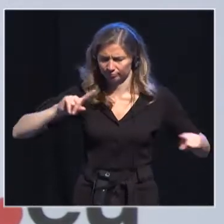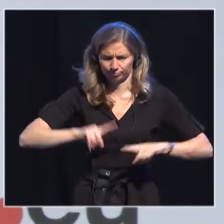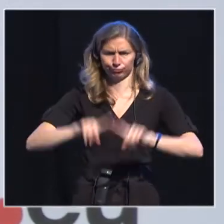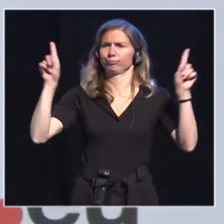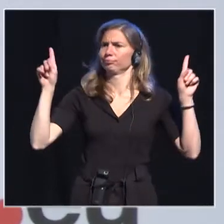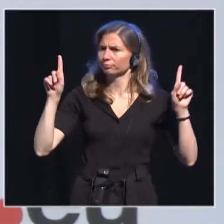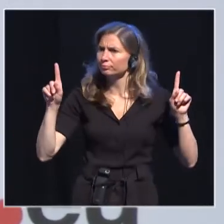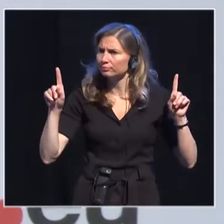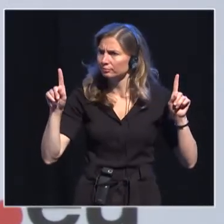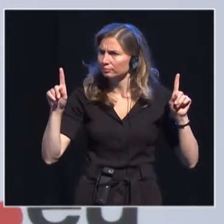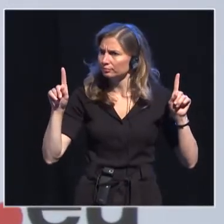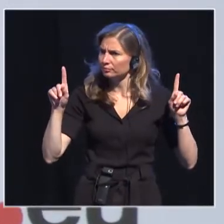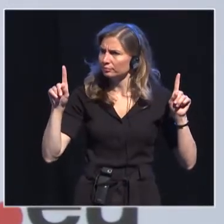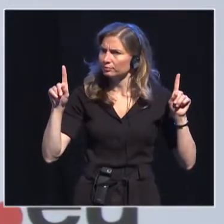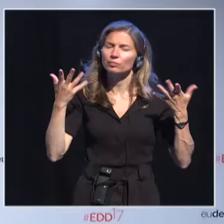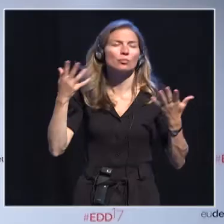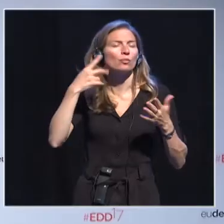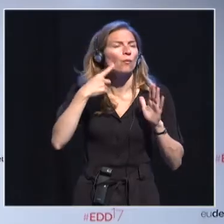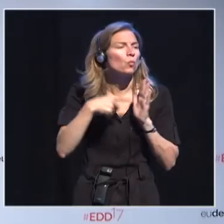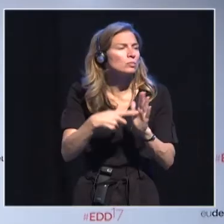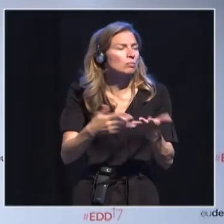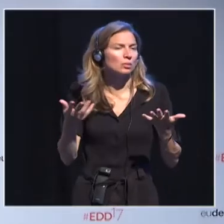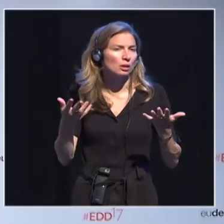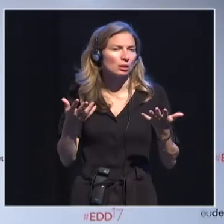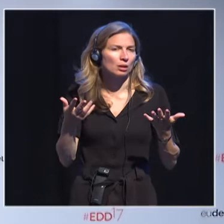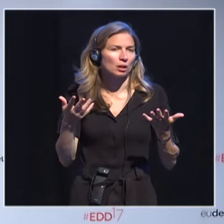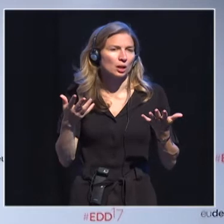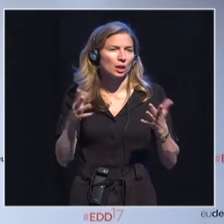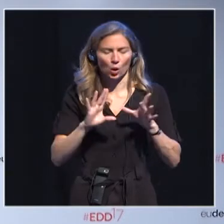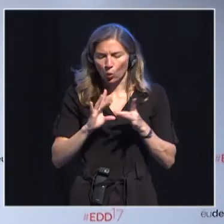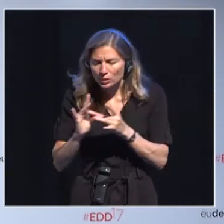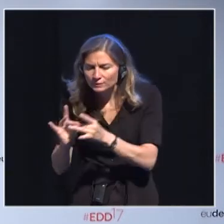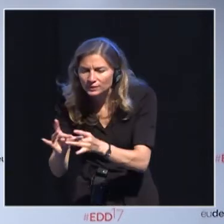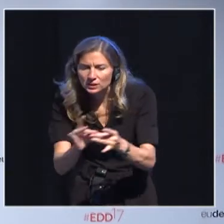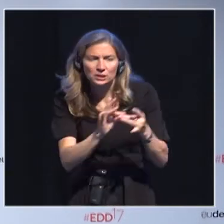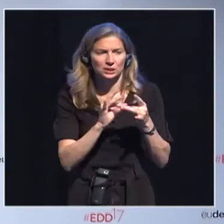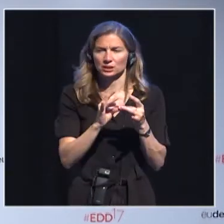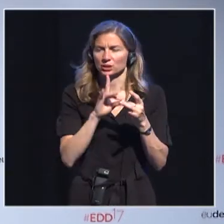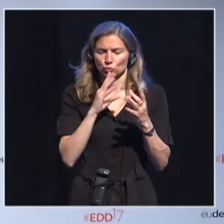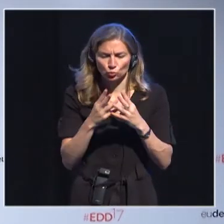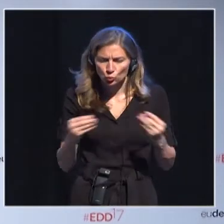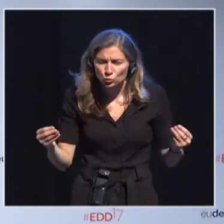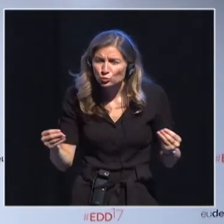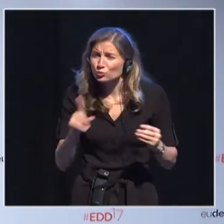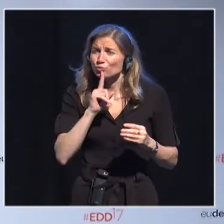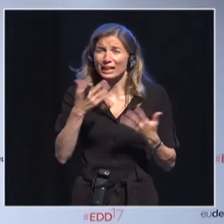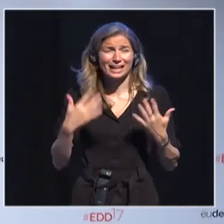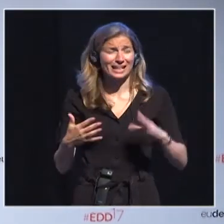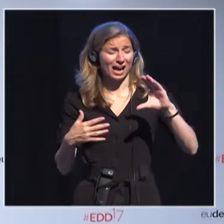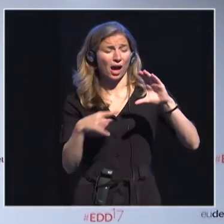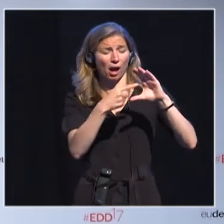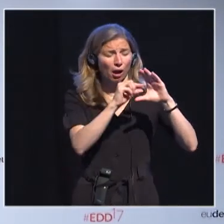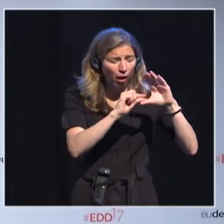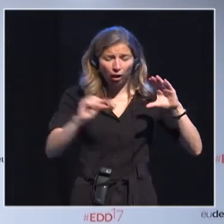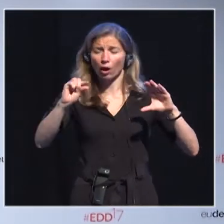to achieve in terms of bringing connectivity solutions to anywhere on the planet. 1/10. Think of it again this